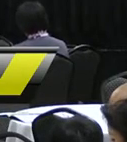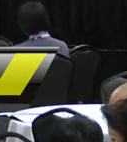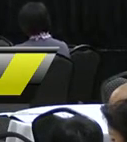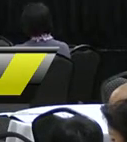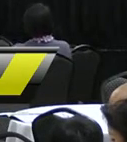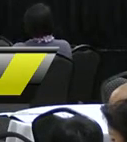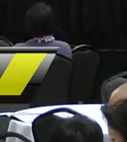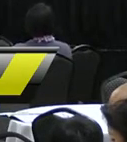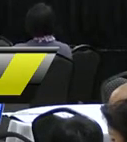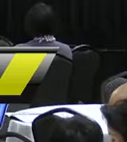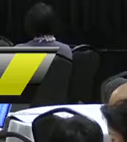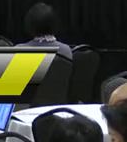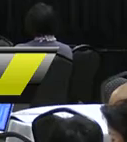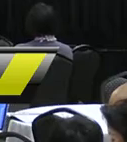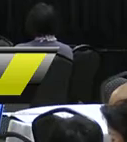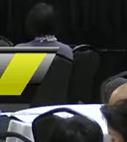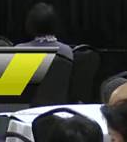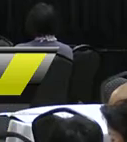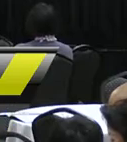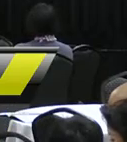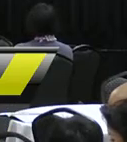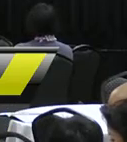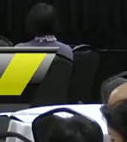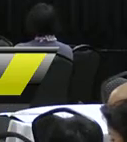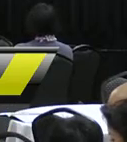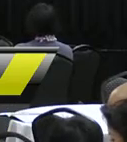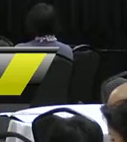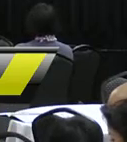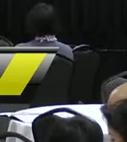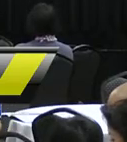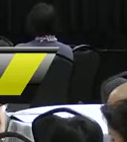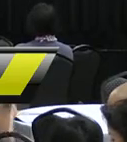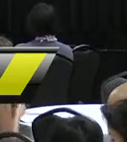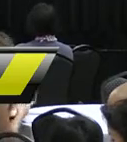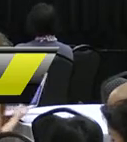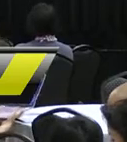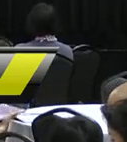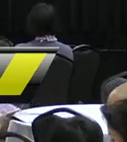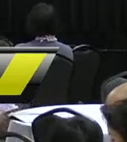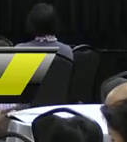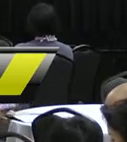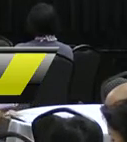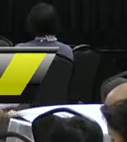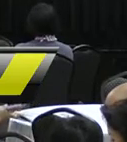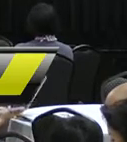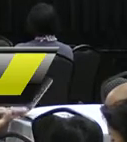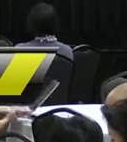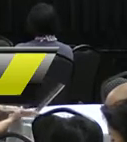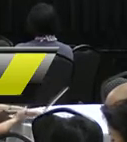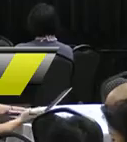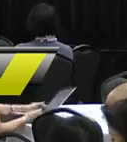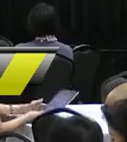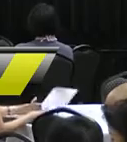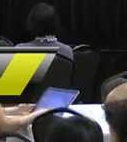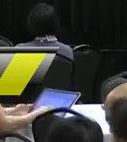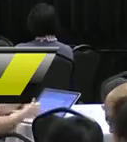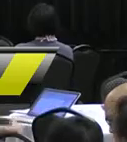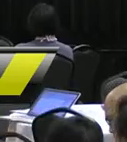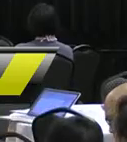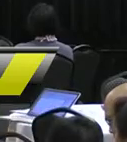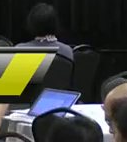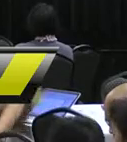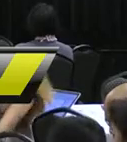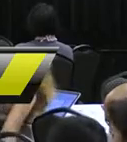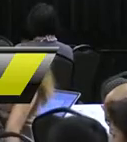wish. Yeah, that's true. You have the handout. Okay, let's just go through that rather than wasting the time.